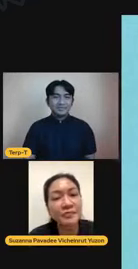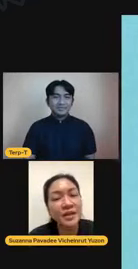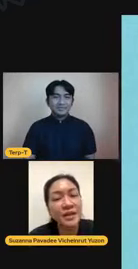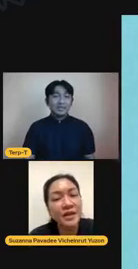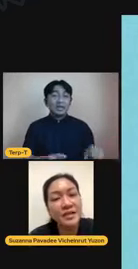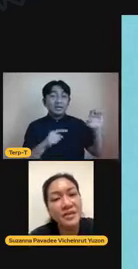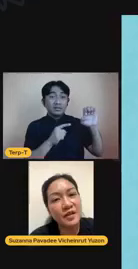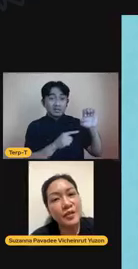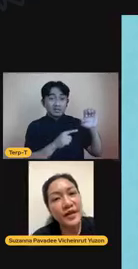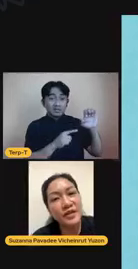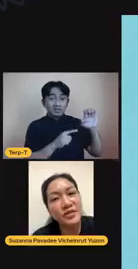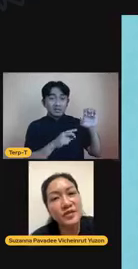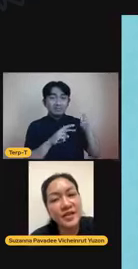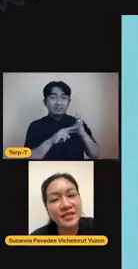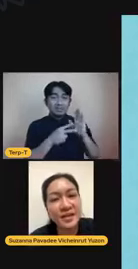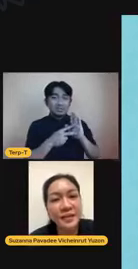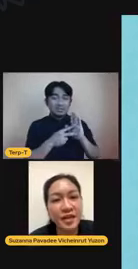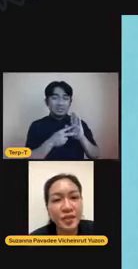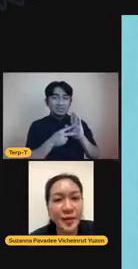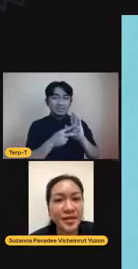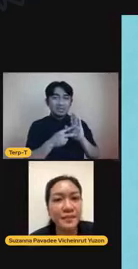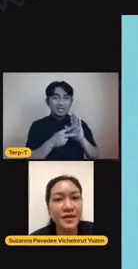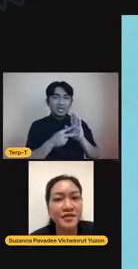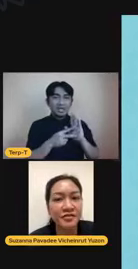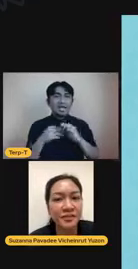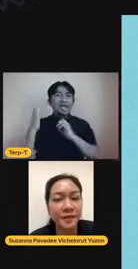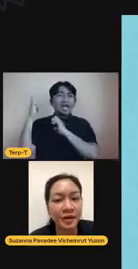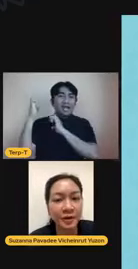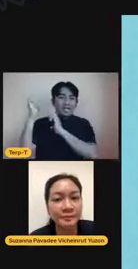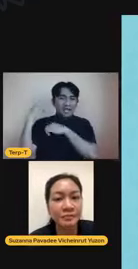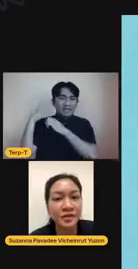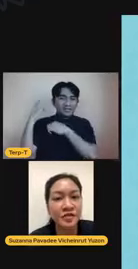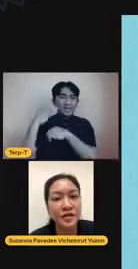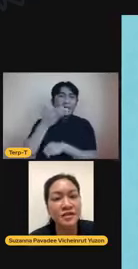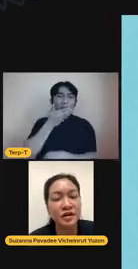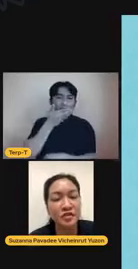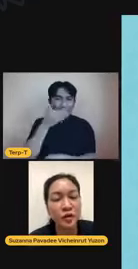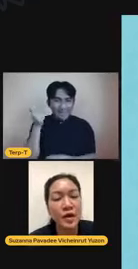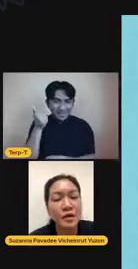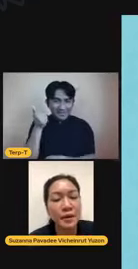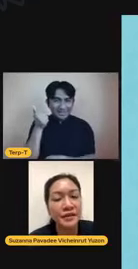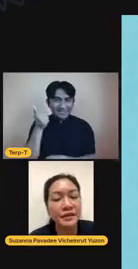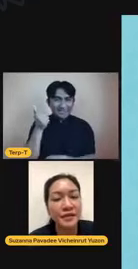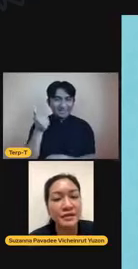E in celebrate is for expect the best from all. So